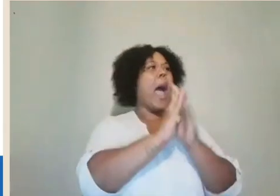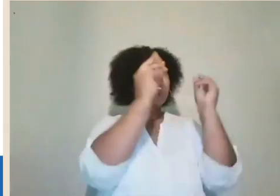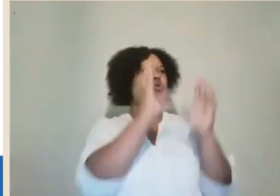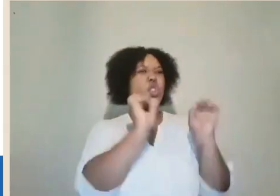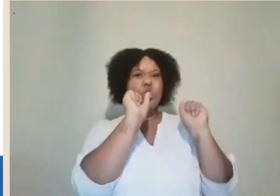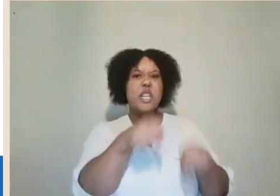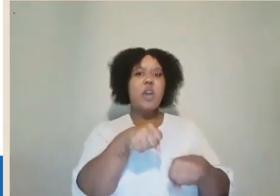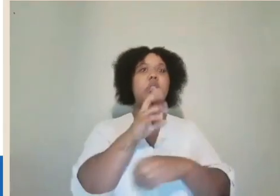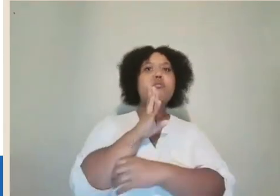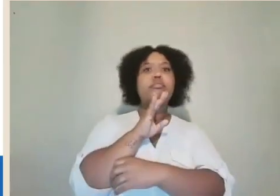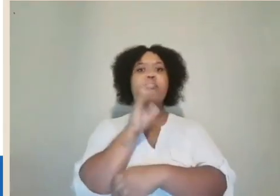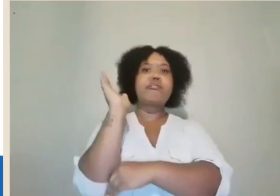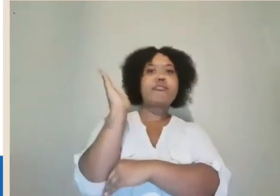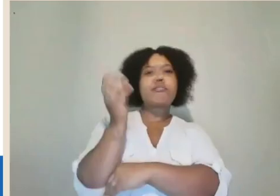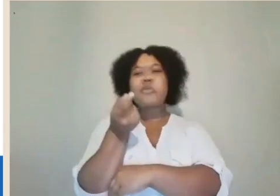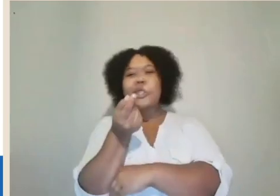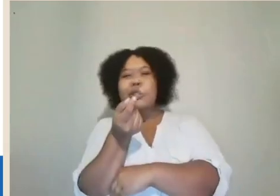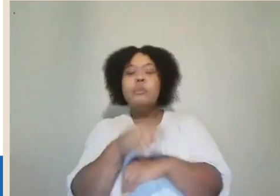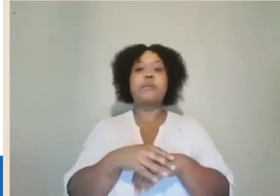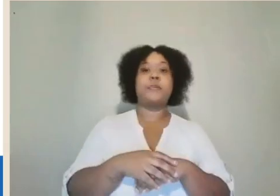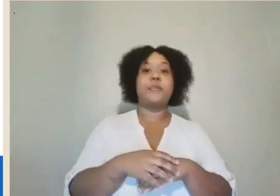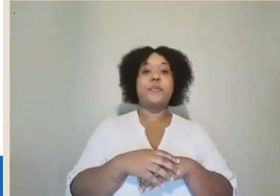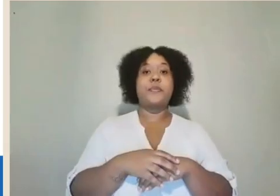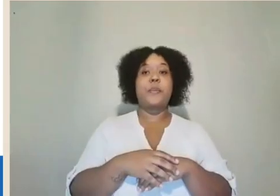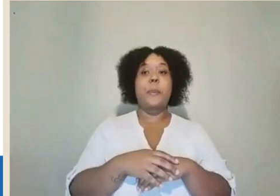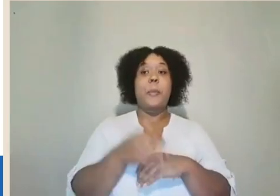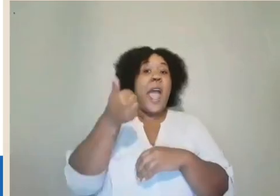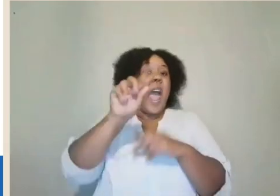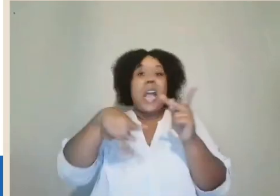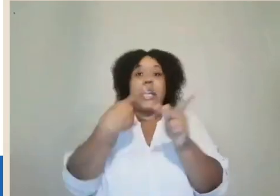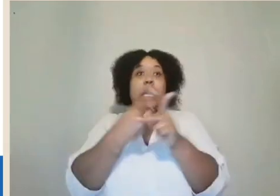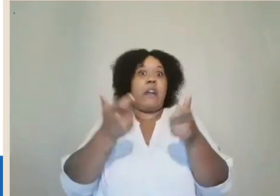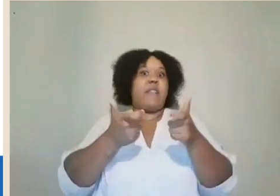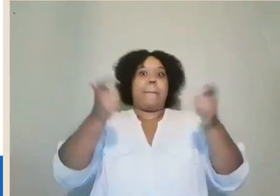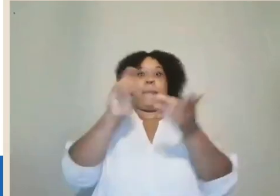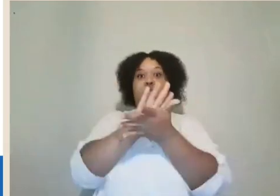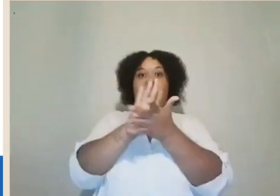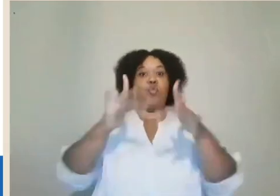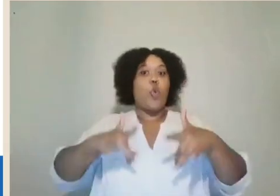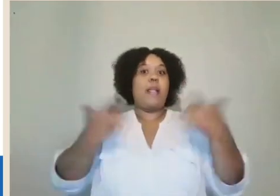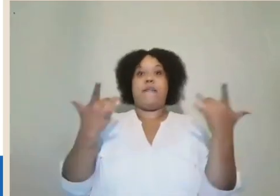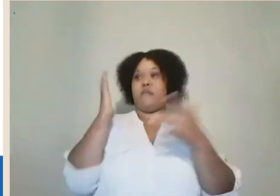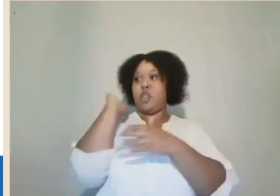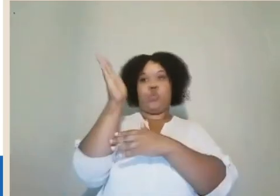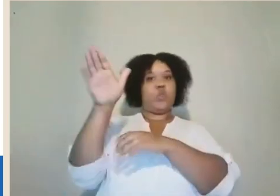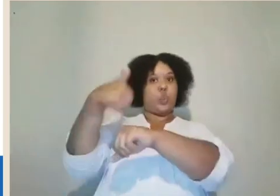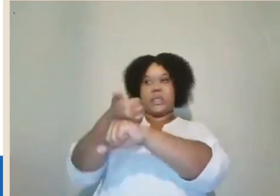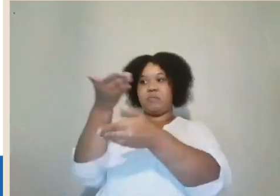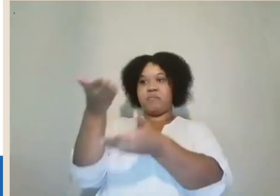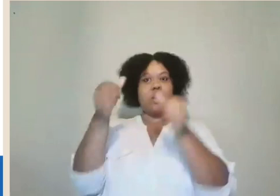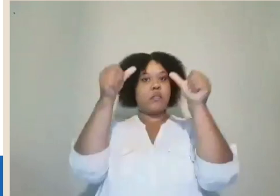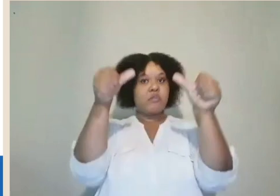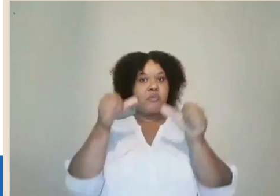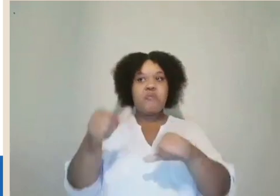for some period of time. We've also done any type of big school events. We also market a program there. We'll send flyers home.